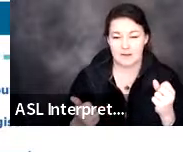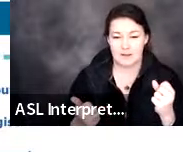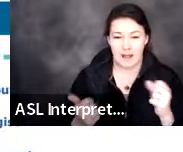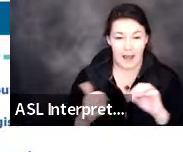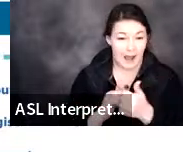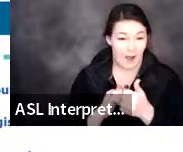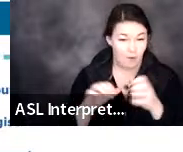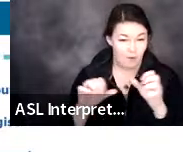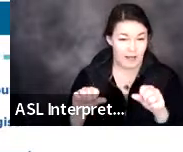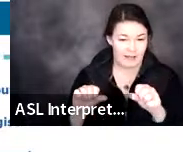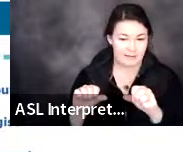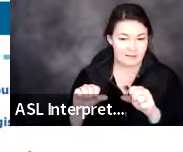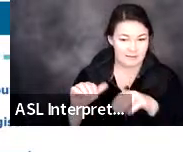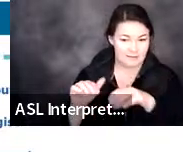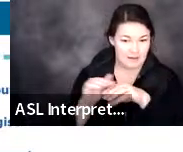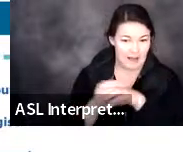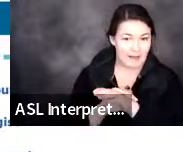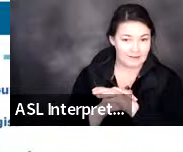access